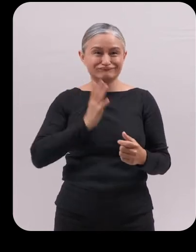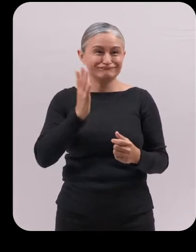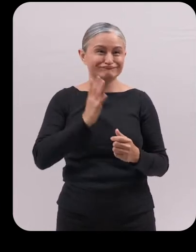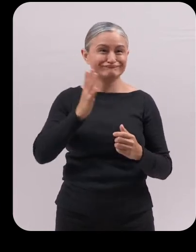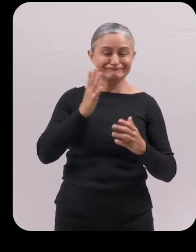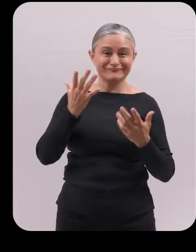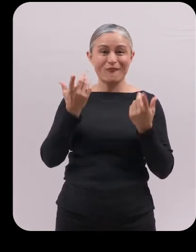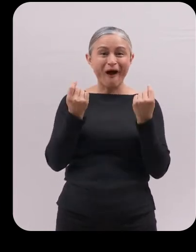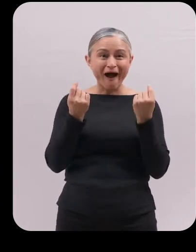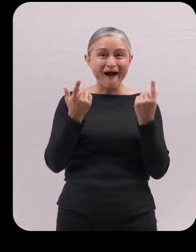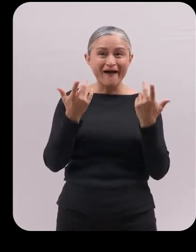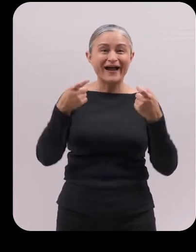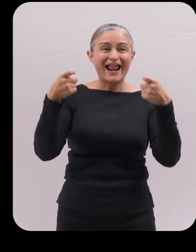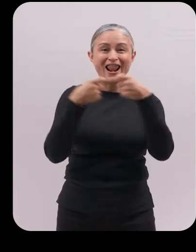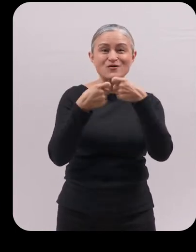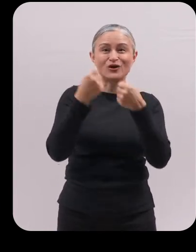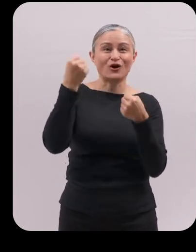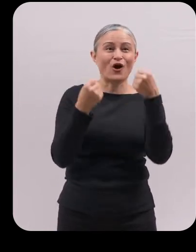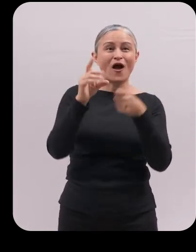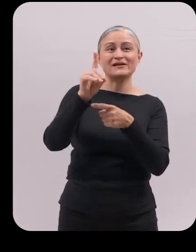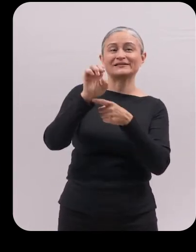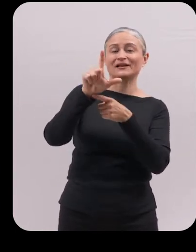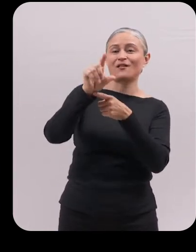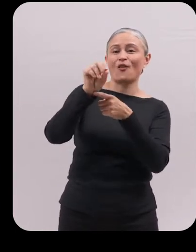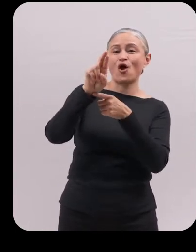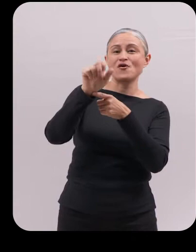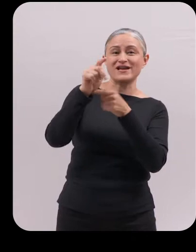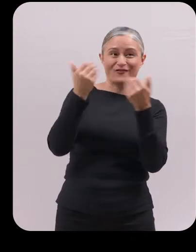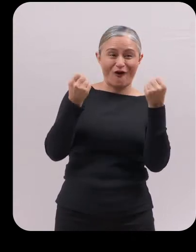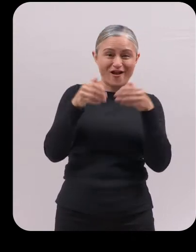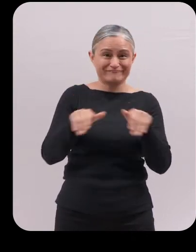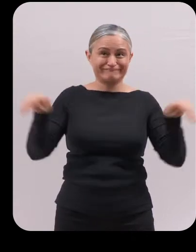a custom electric DeLorean.